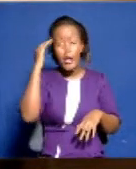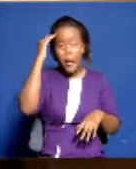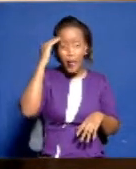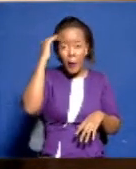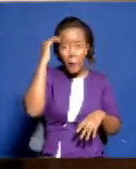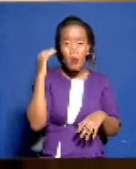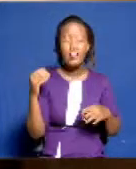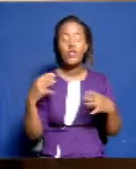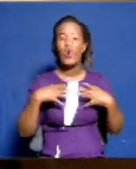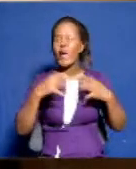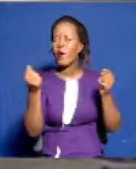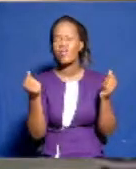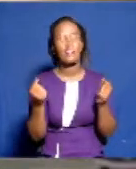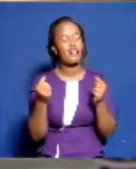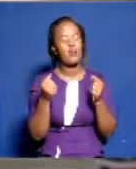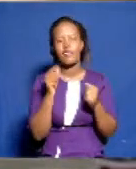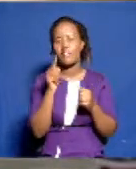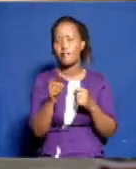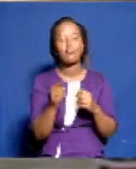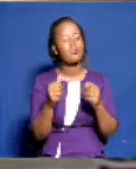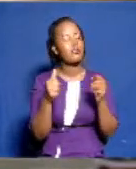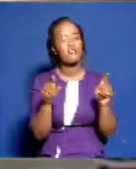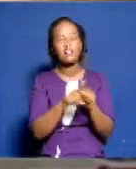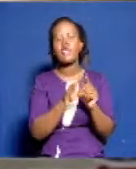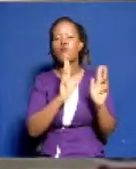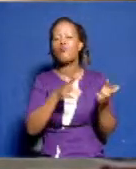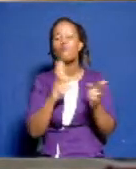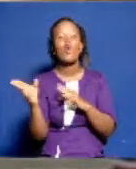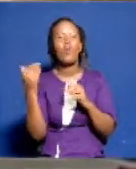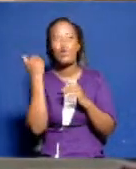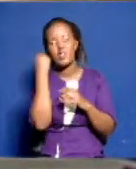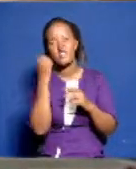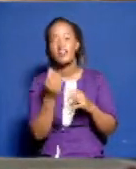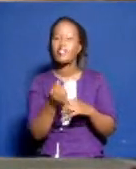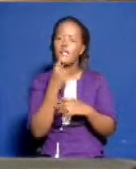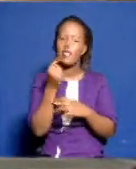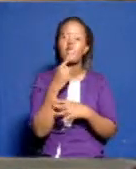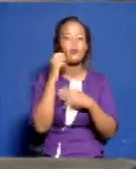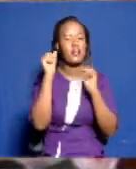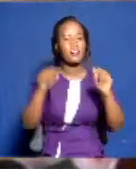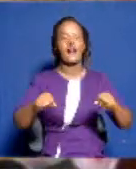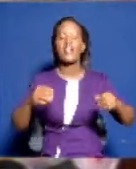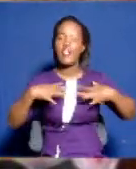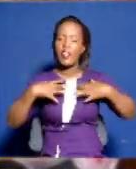tumeona ni ugonjwa kama magonjwa mengine, unaweza tibiwa. Tuweze kutoa